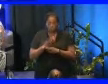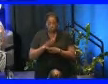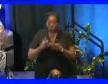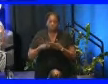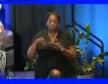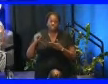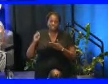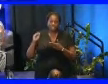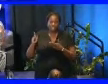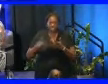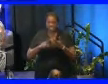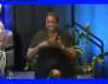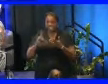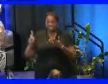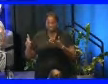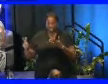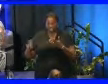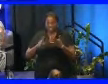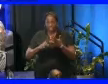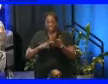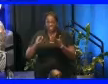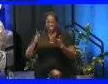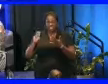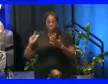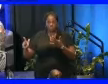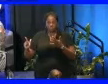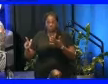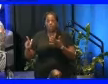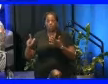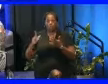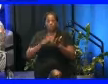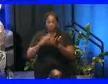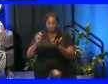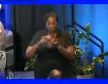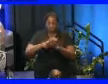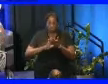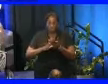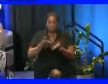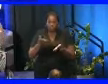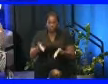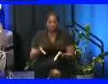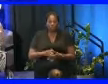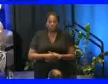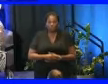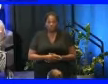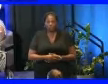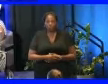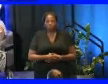domestic violence, and sexual abuse. So you can't see my disabilities, but they're there.